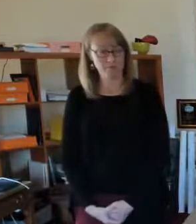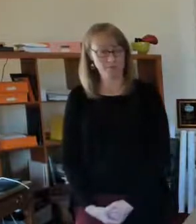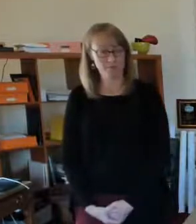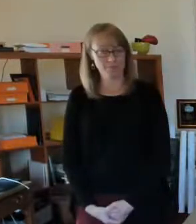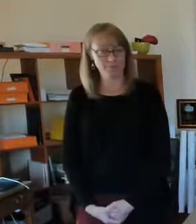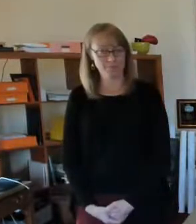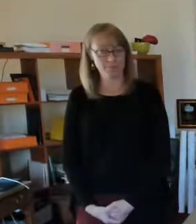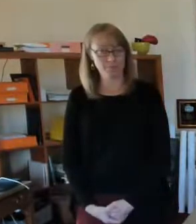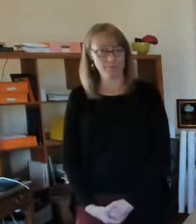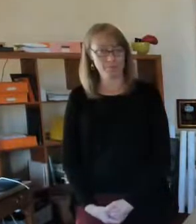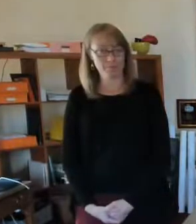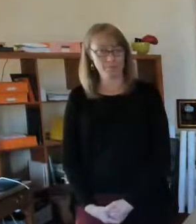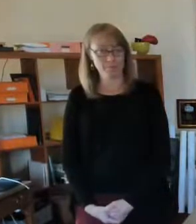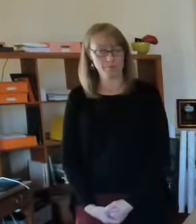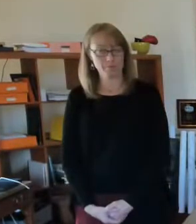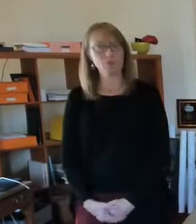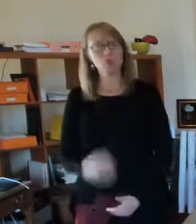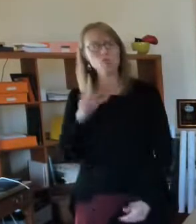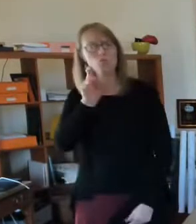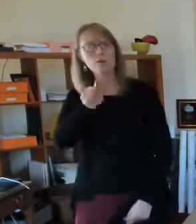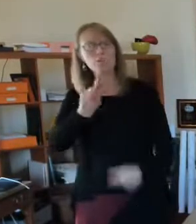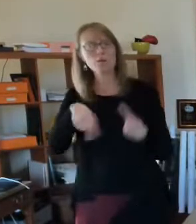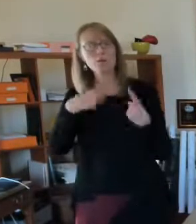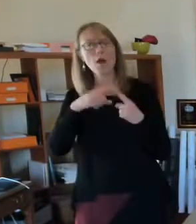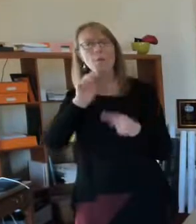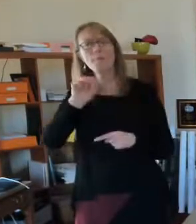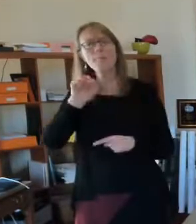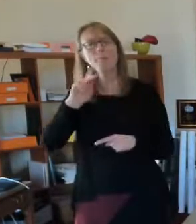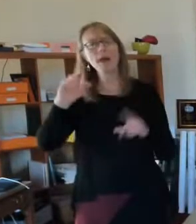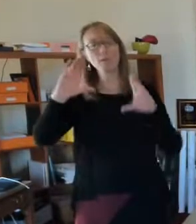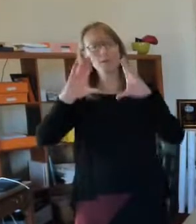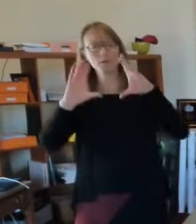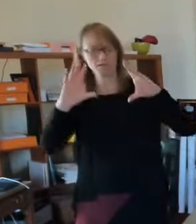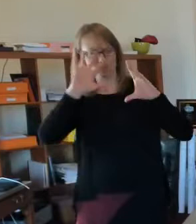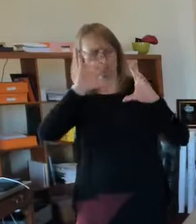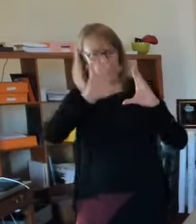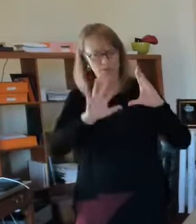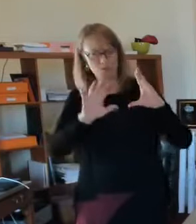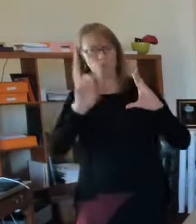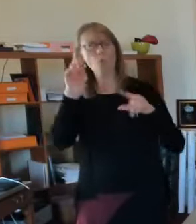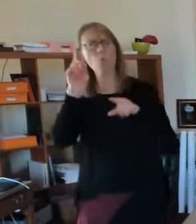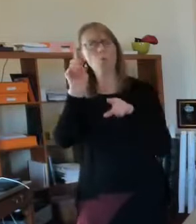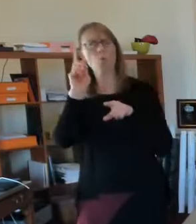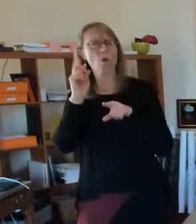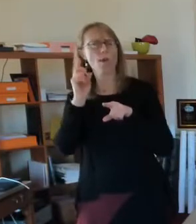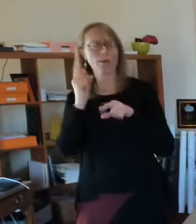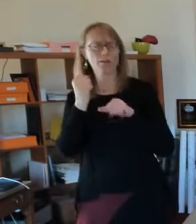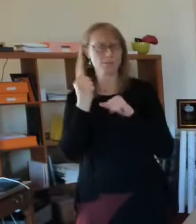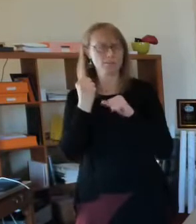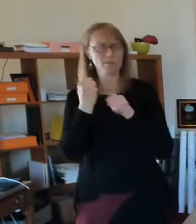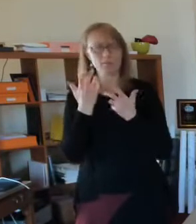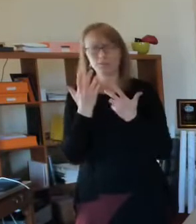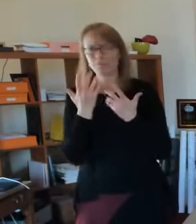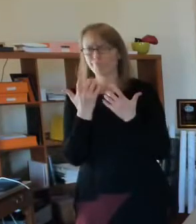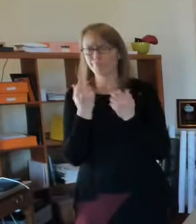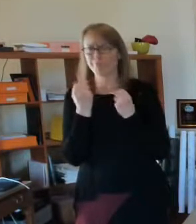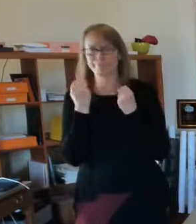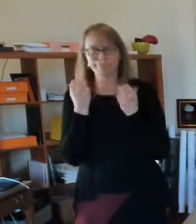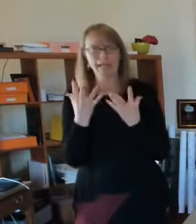happening because of the dense population, because we're doing Yes. more testing in South St. Louis, or is it a personal behavior